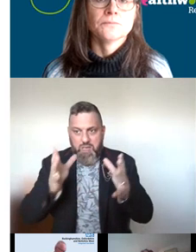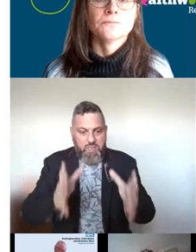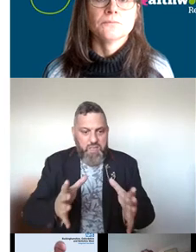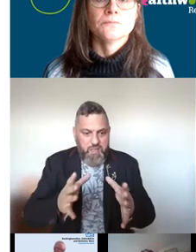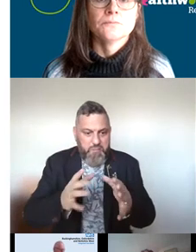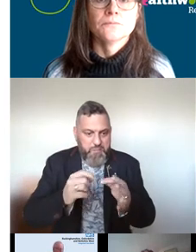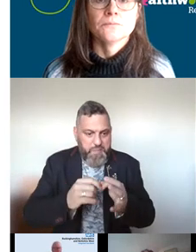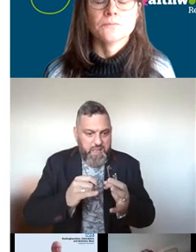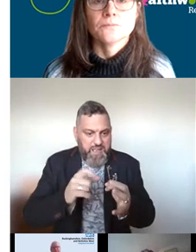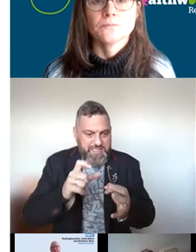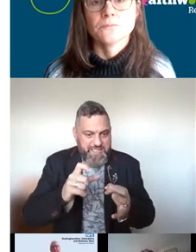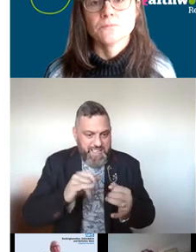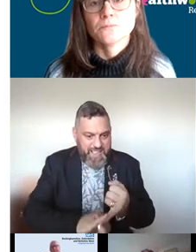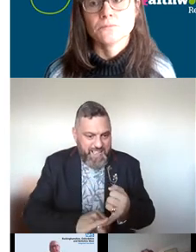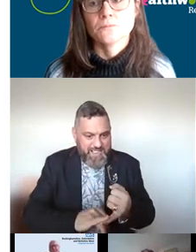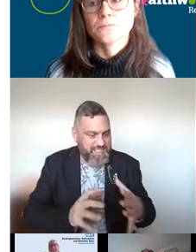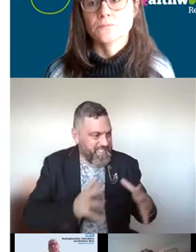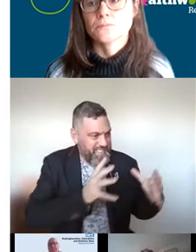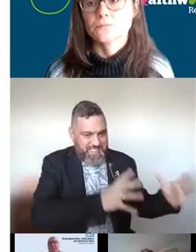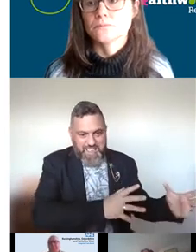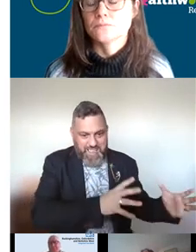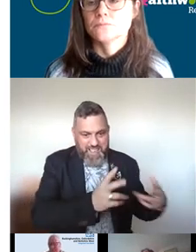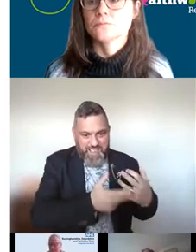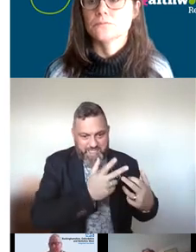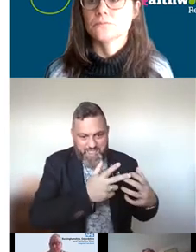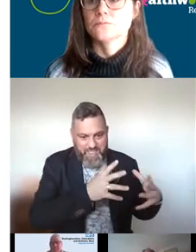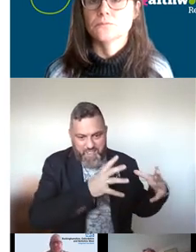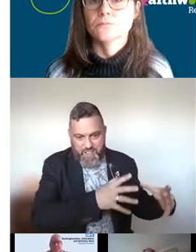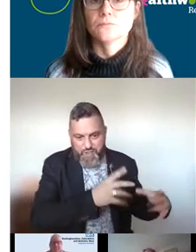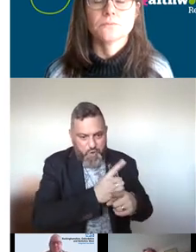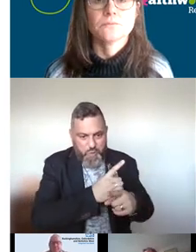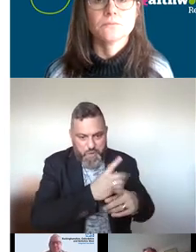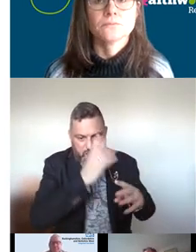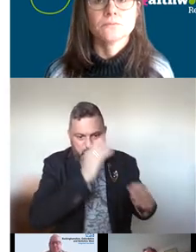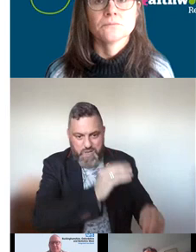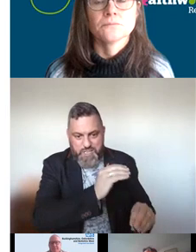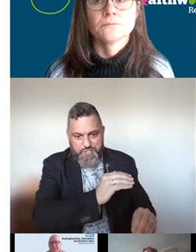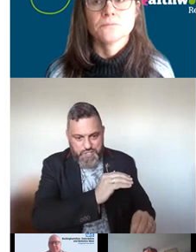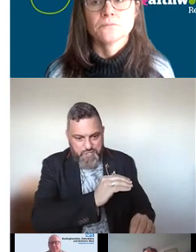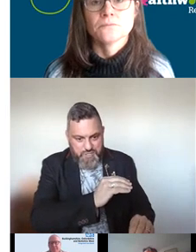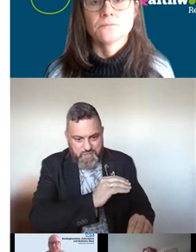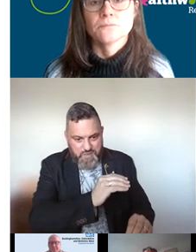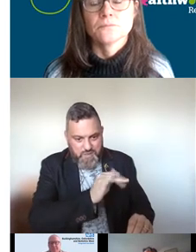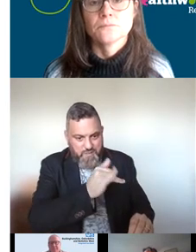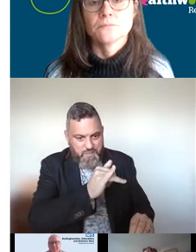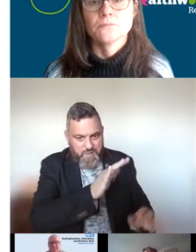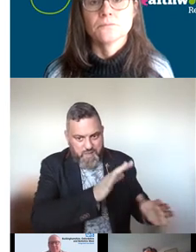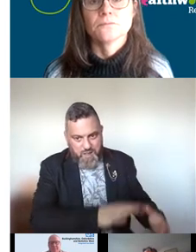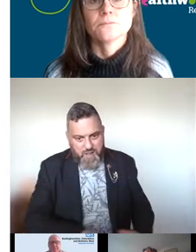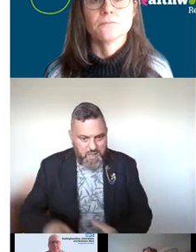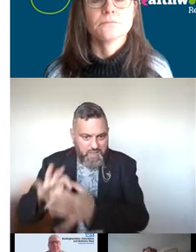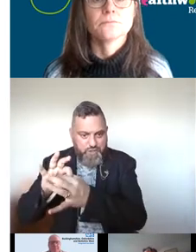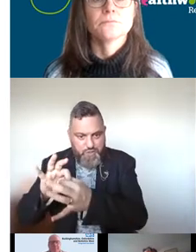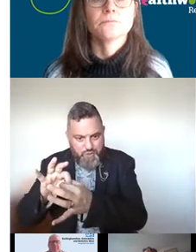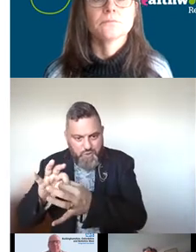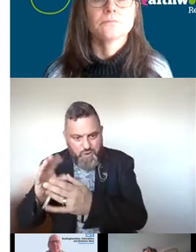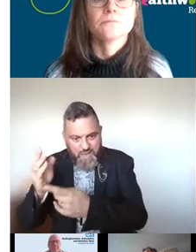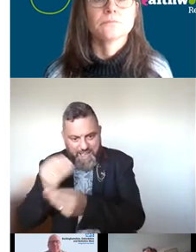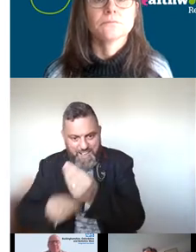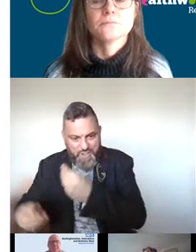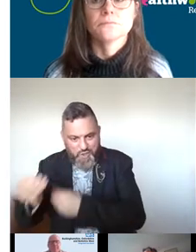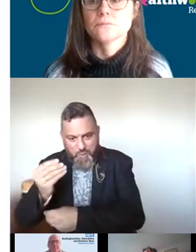over here with these people, then often there's another load of people over here talking about education, which might feed back into the stuff that happens in the economic